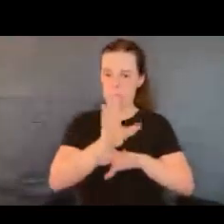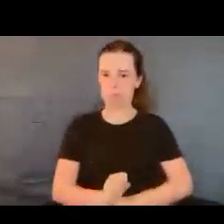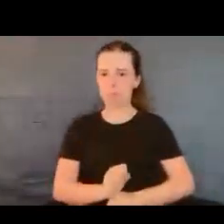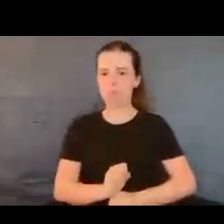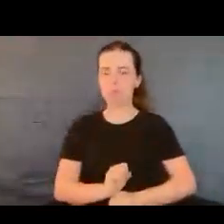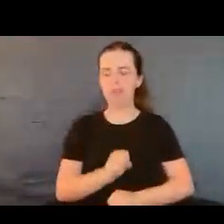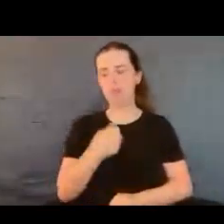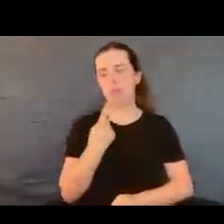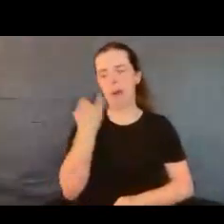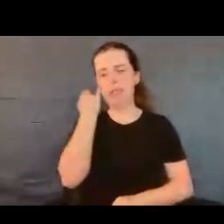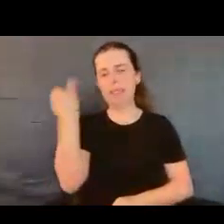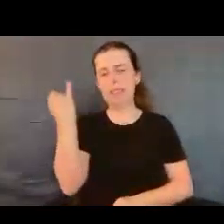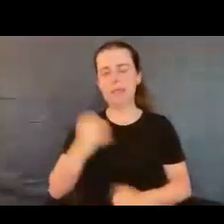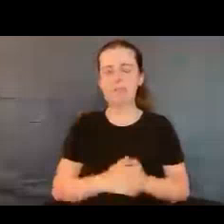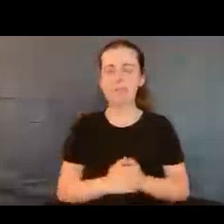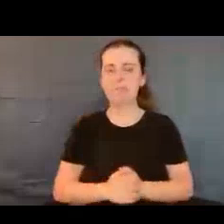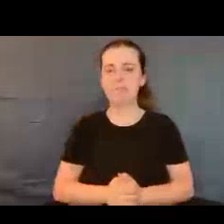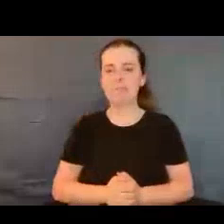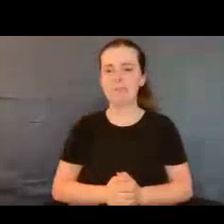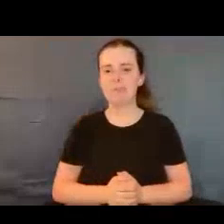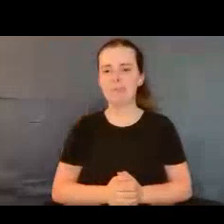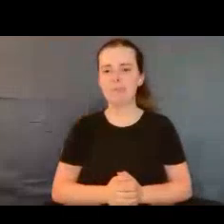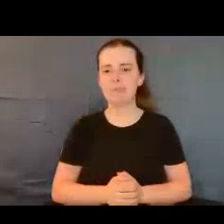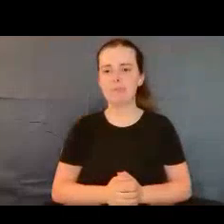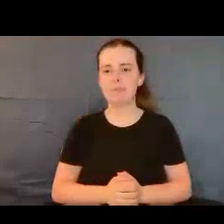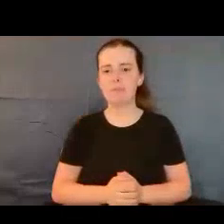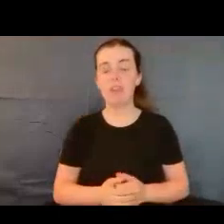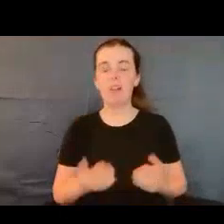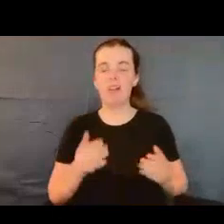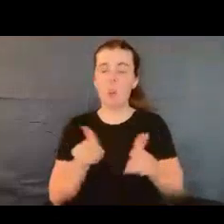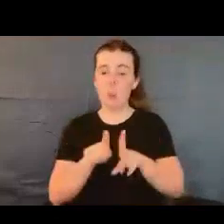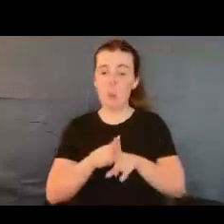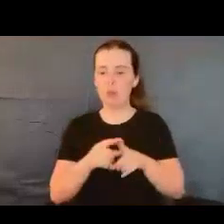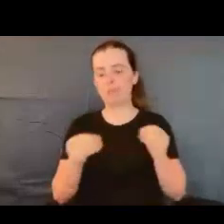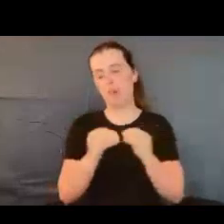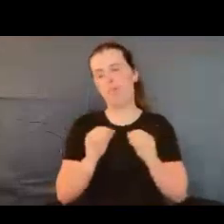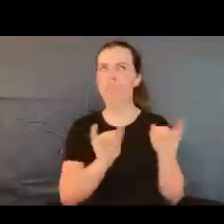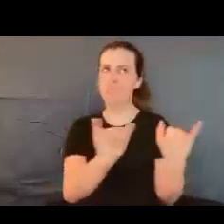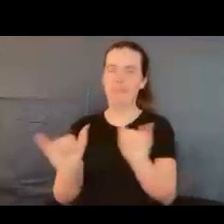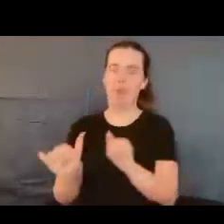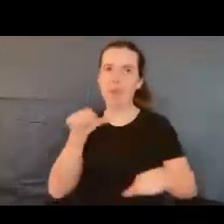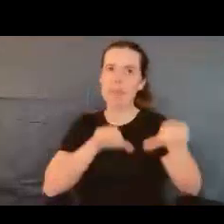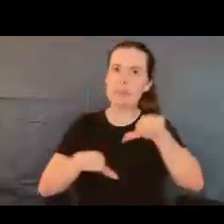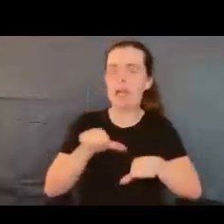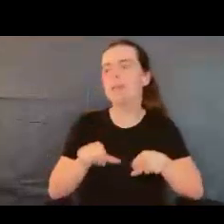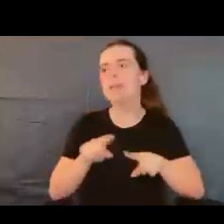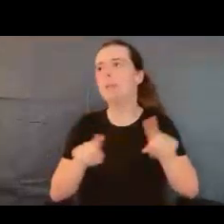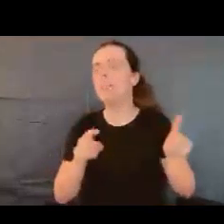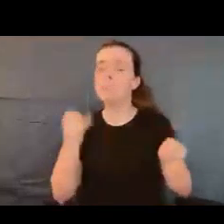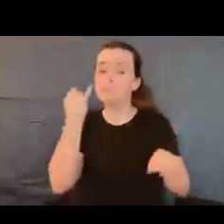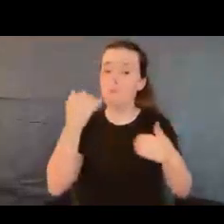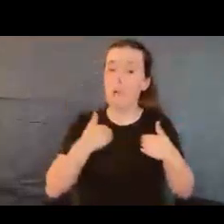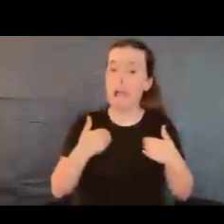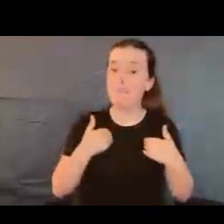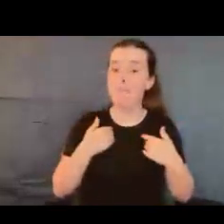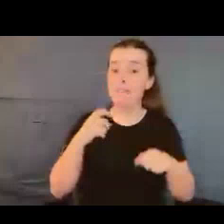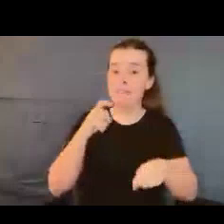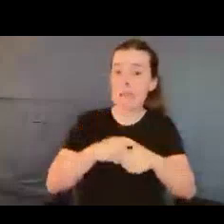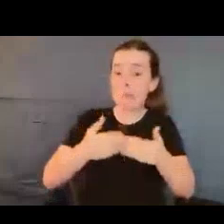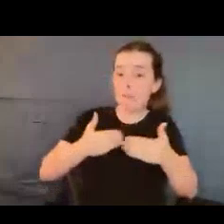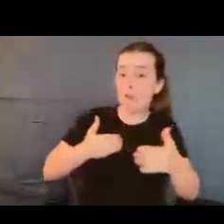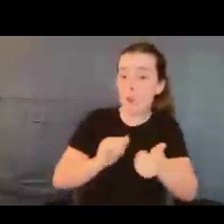And then this is more common science at this point. But if, and so, I mean, we still have time before the race, but exposing yourself to heat,